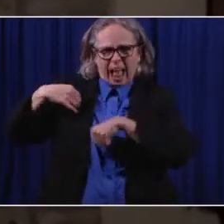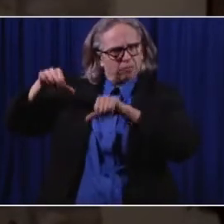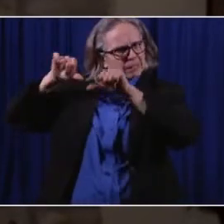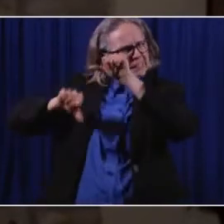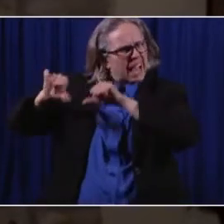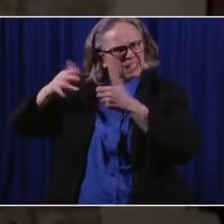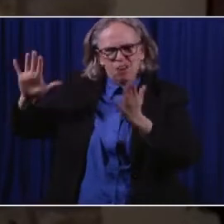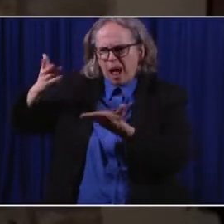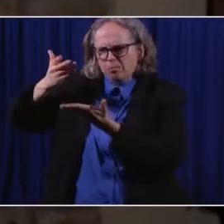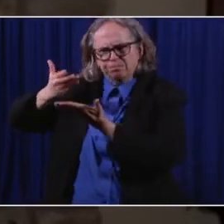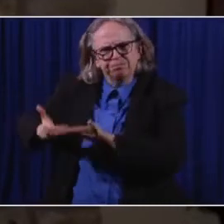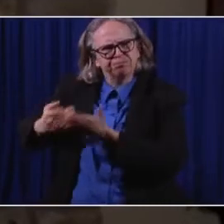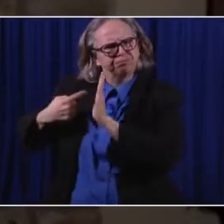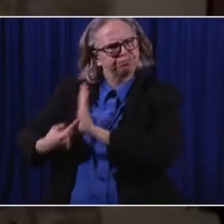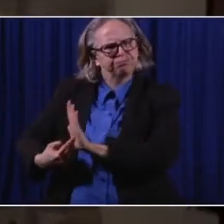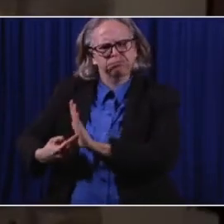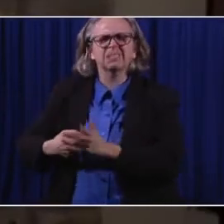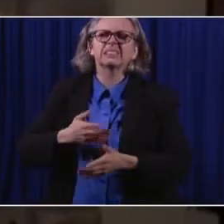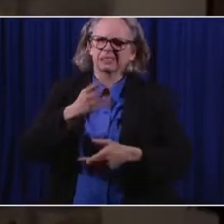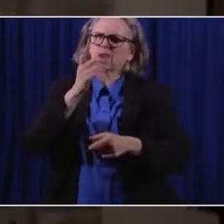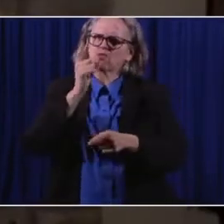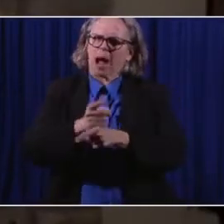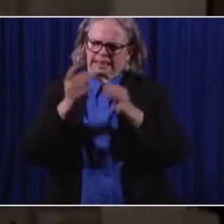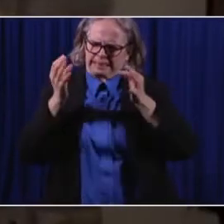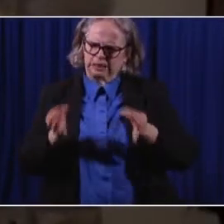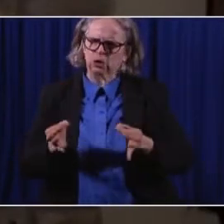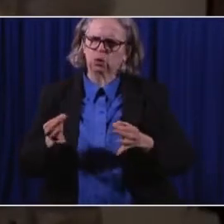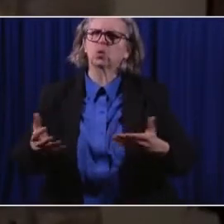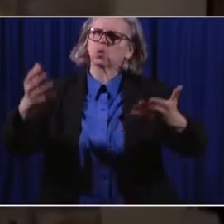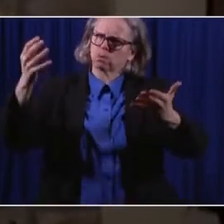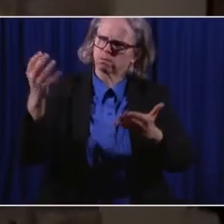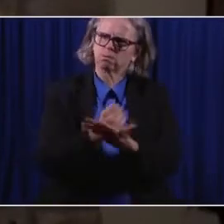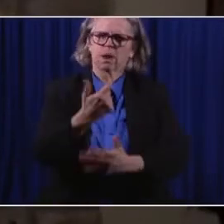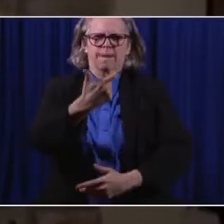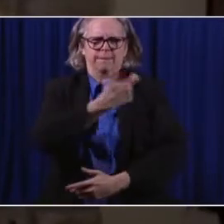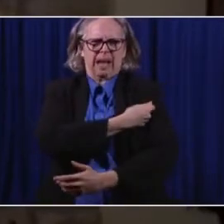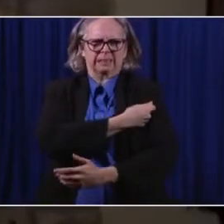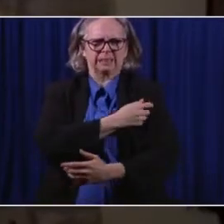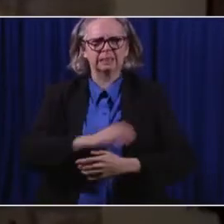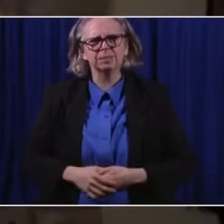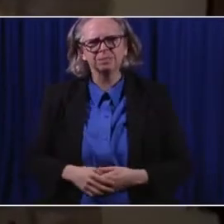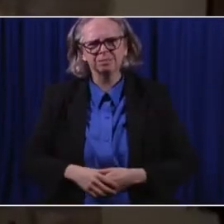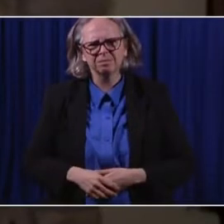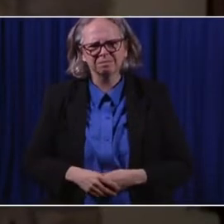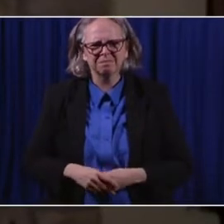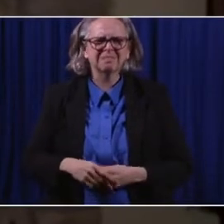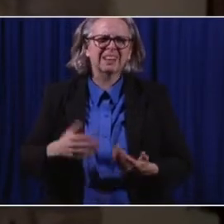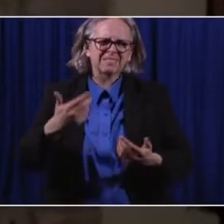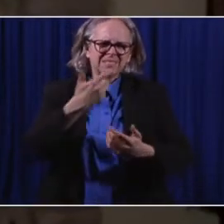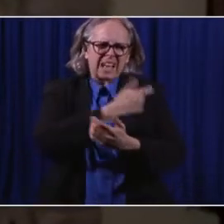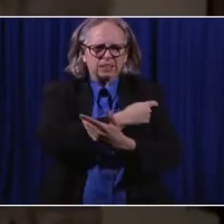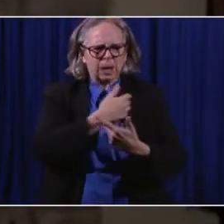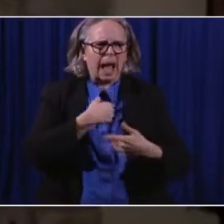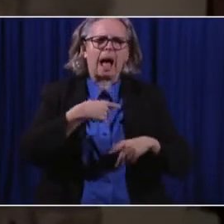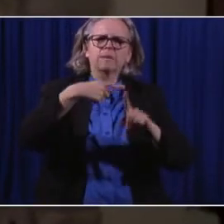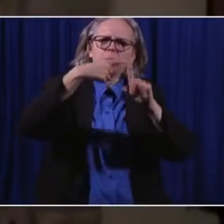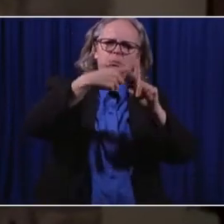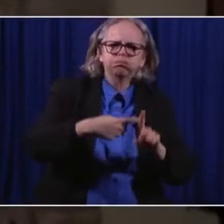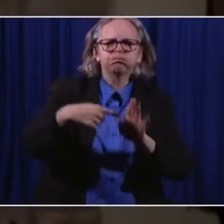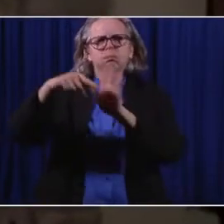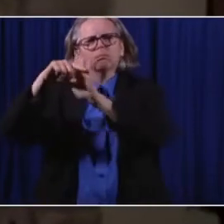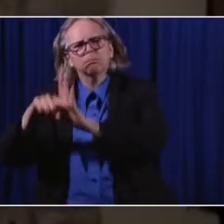you weigh any risk that might be there versus the gain, that the gain far, far outseeds the risk. And I think every professional has